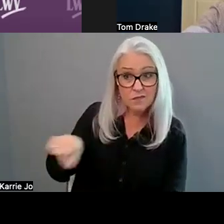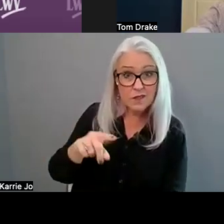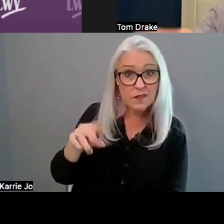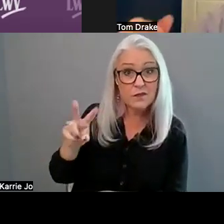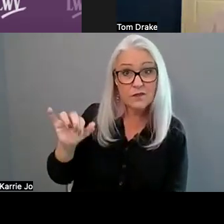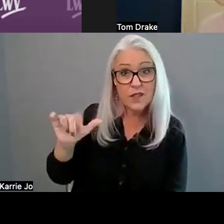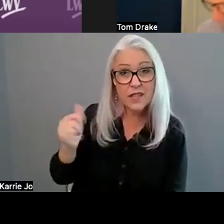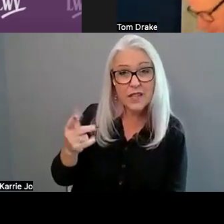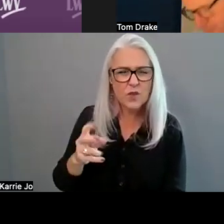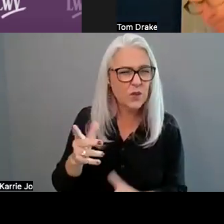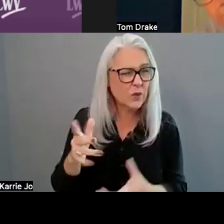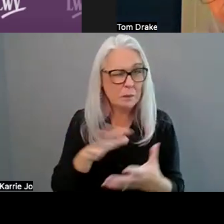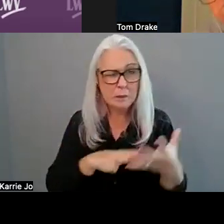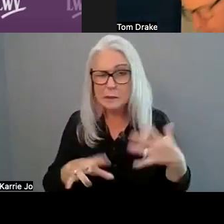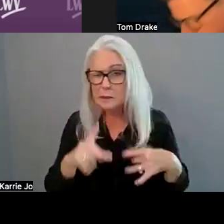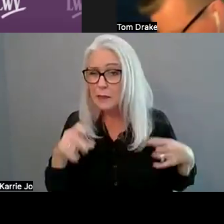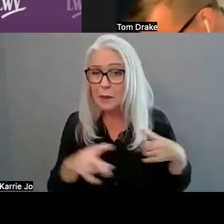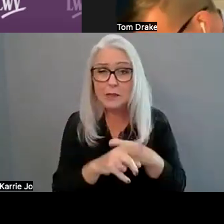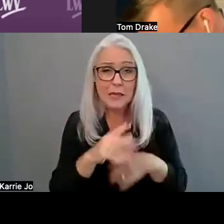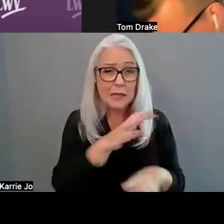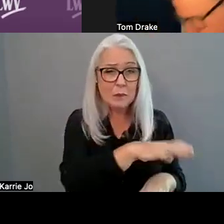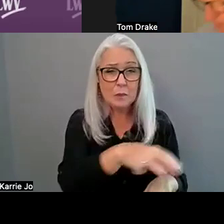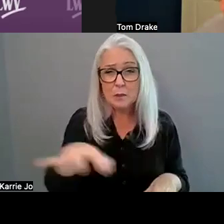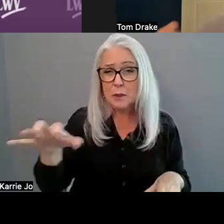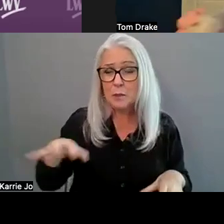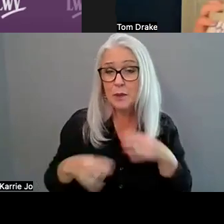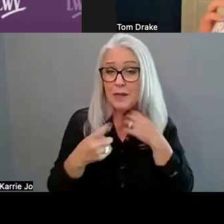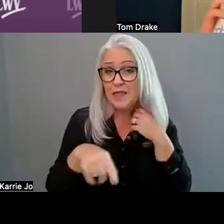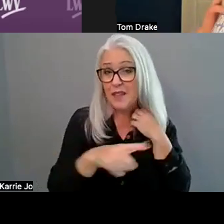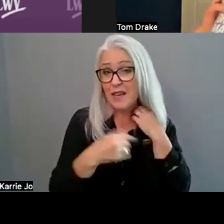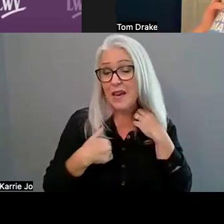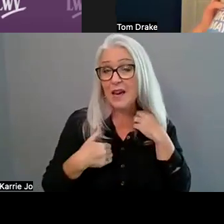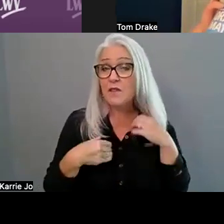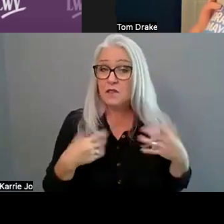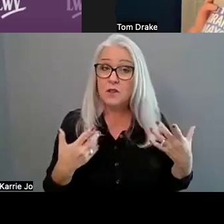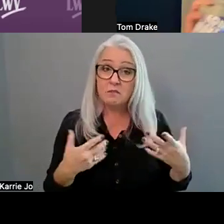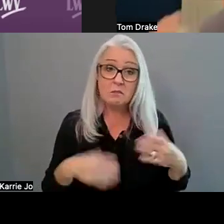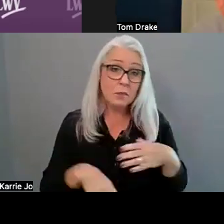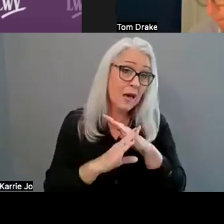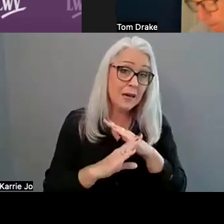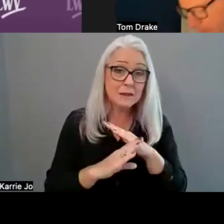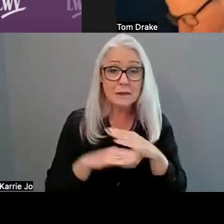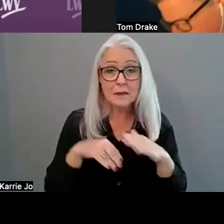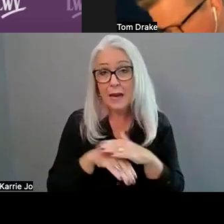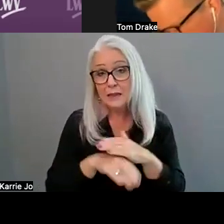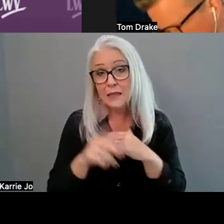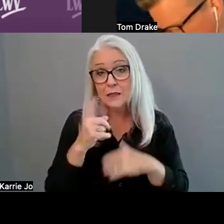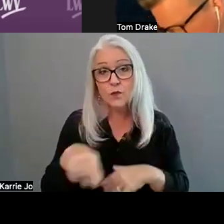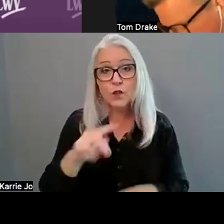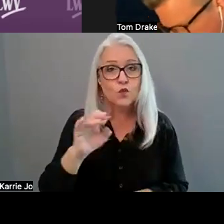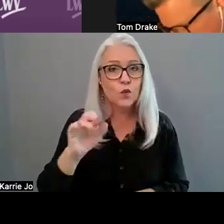down there, but this person purchased it and they have effectively blocked access to the trail rather than working with the